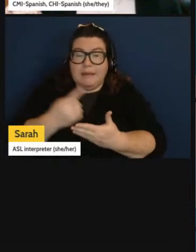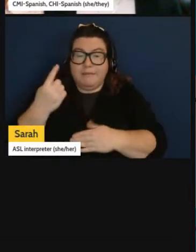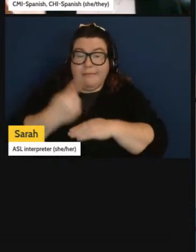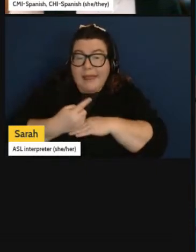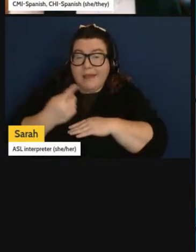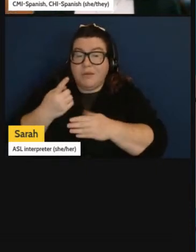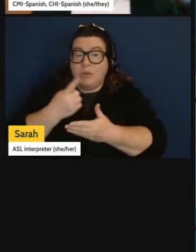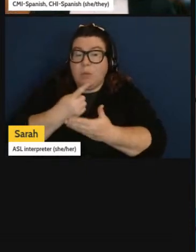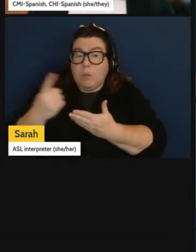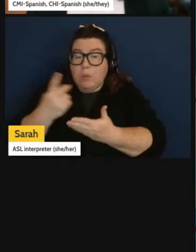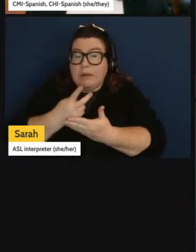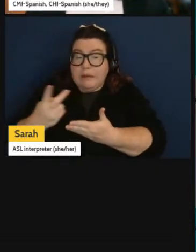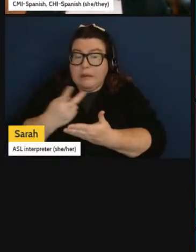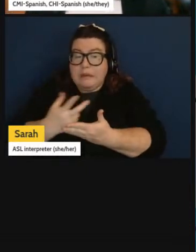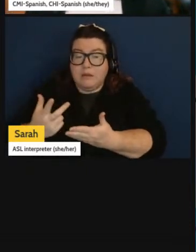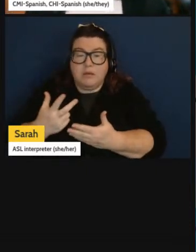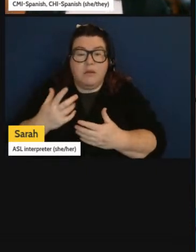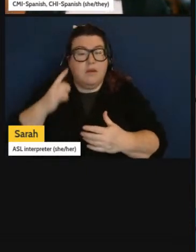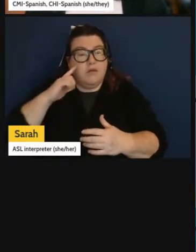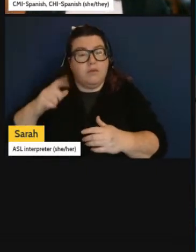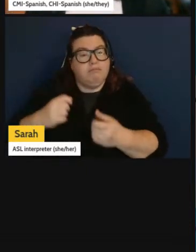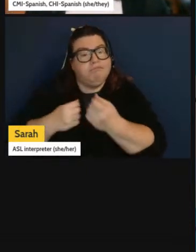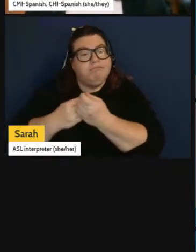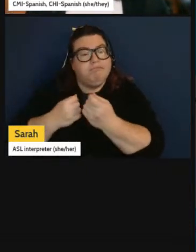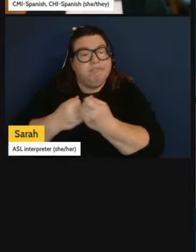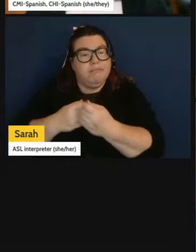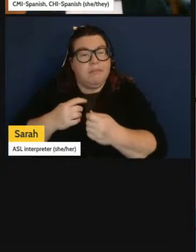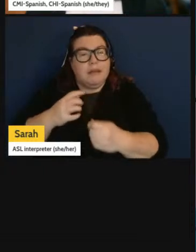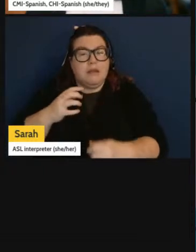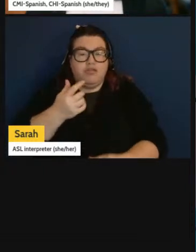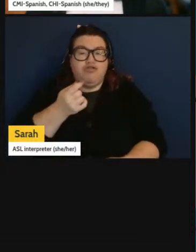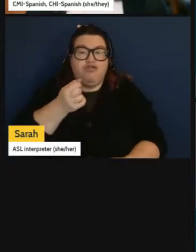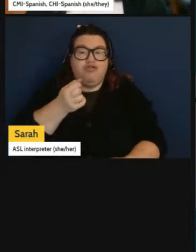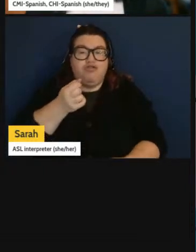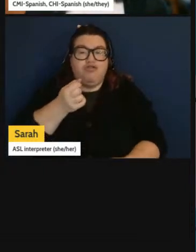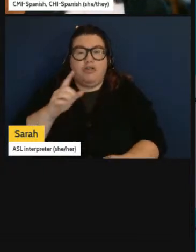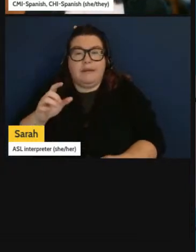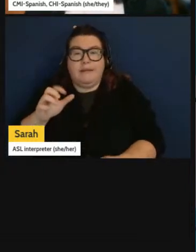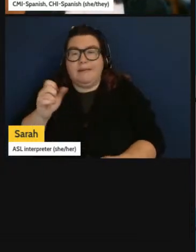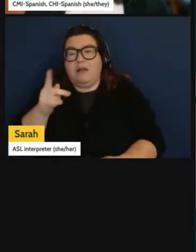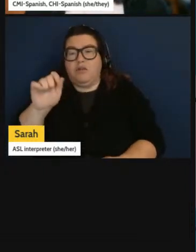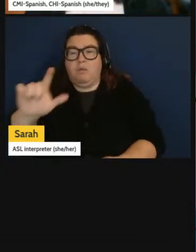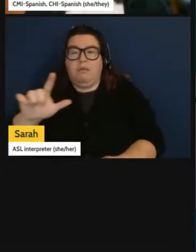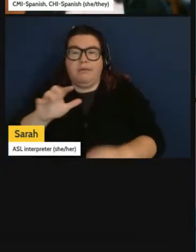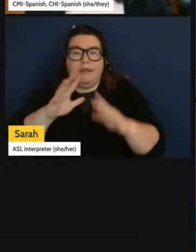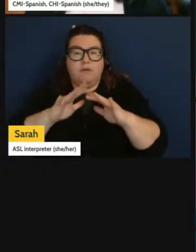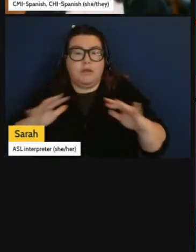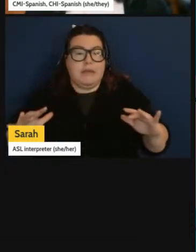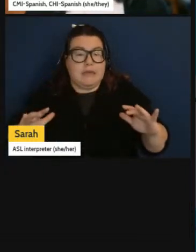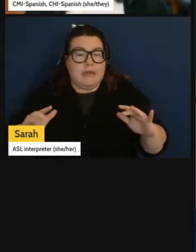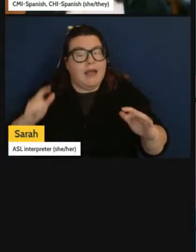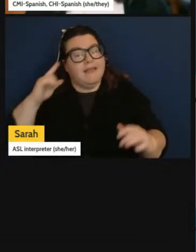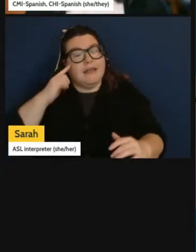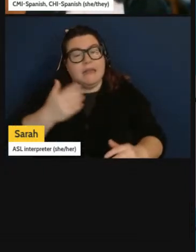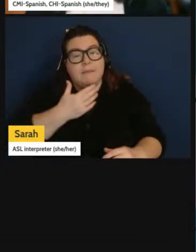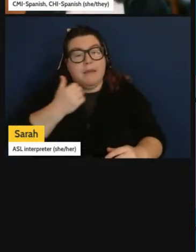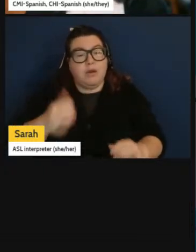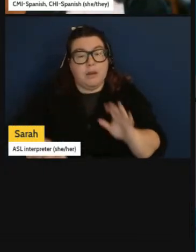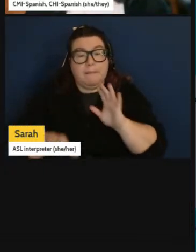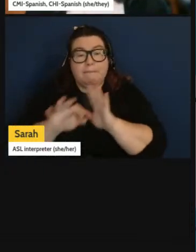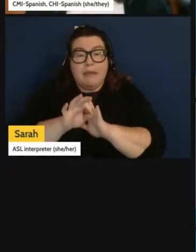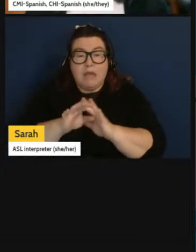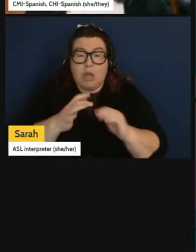more effectively for gender and sexual diversity, okay? I will say it's better to pick ones in the